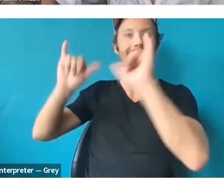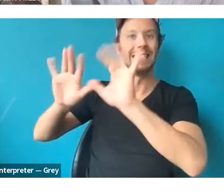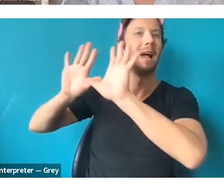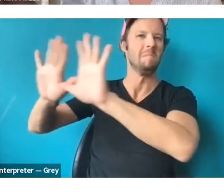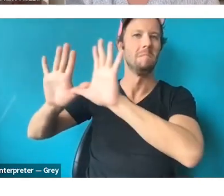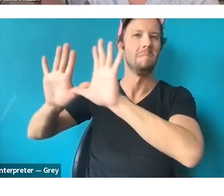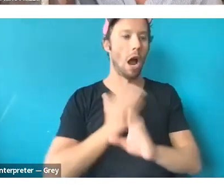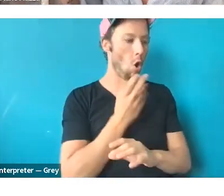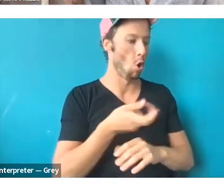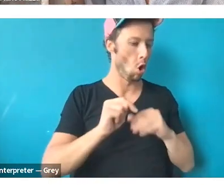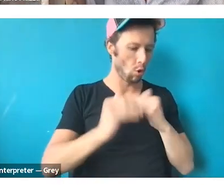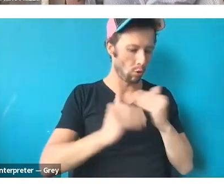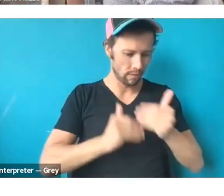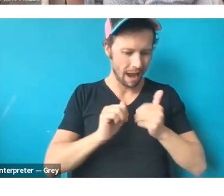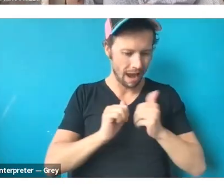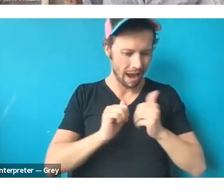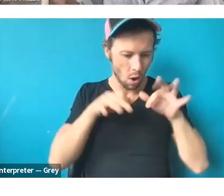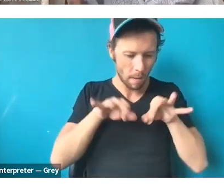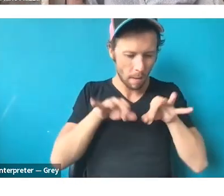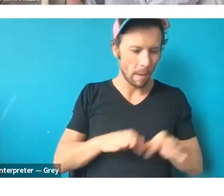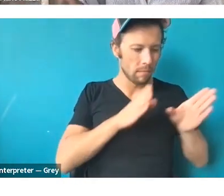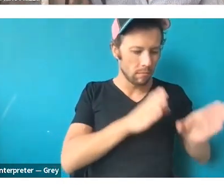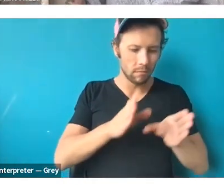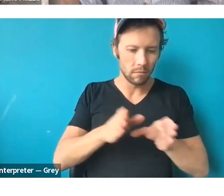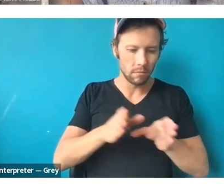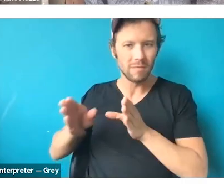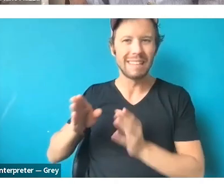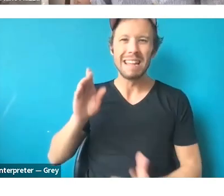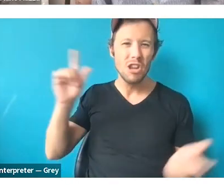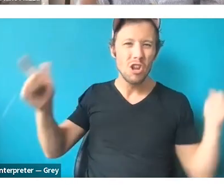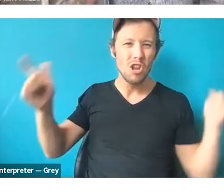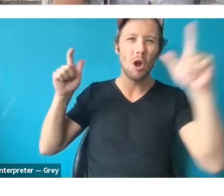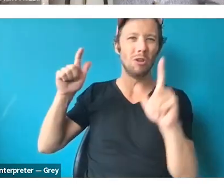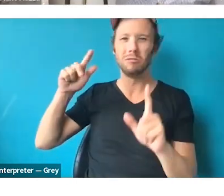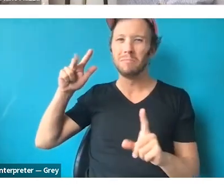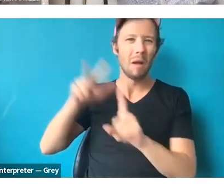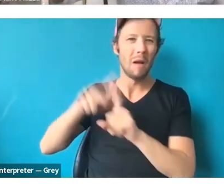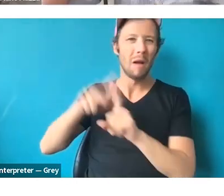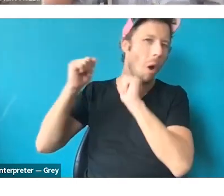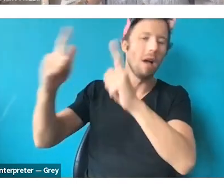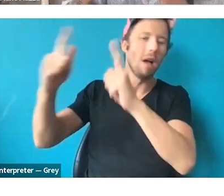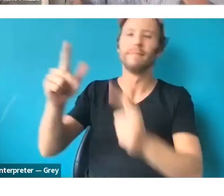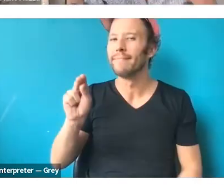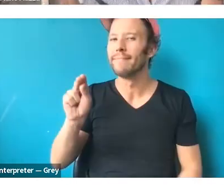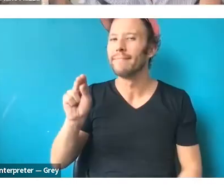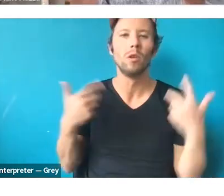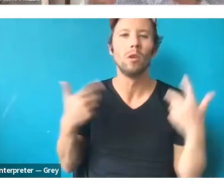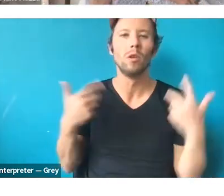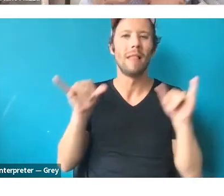drops, which I'm going to go into in a minute, but you do not want to scale to the level. I'm